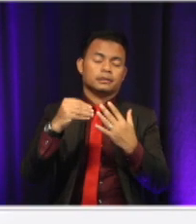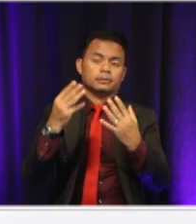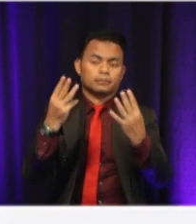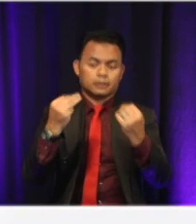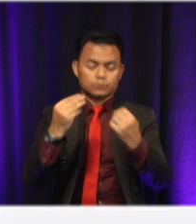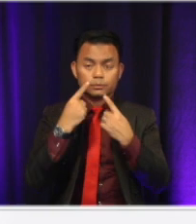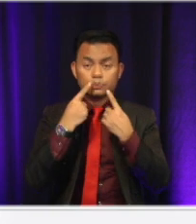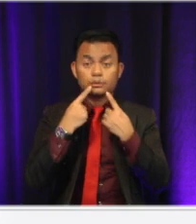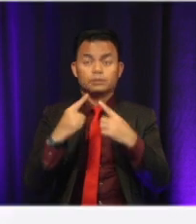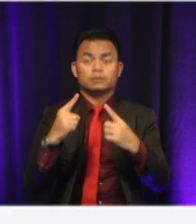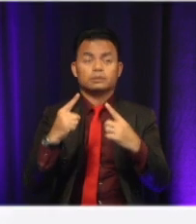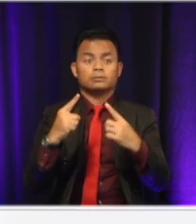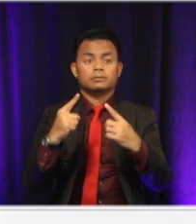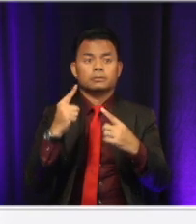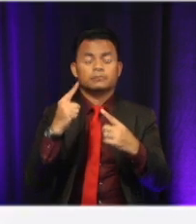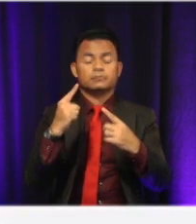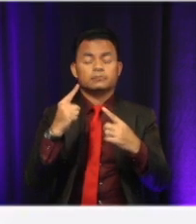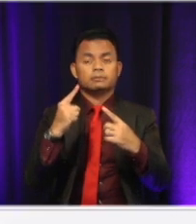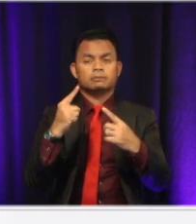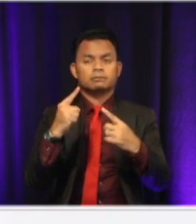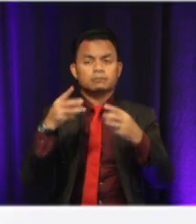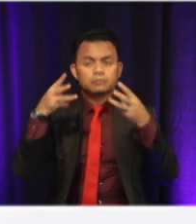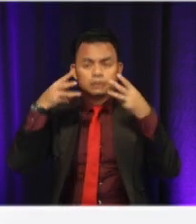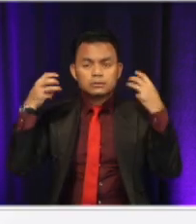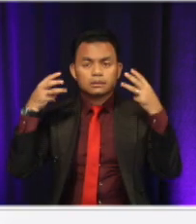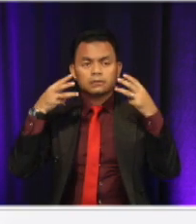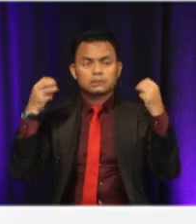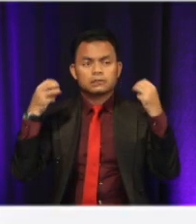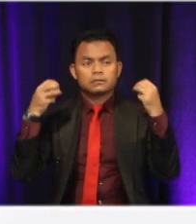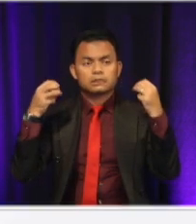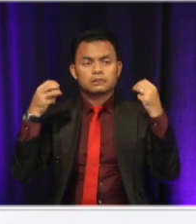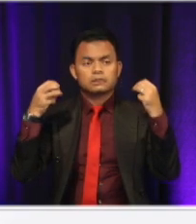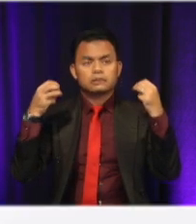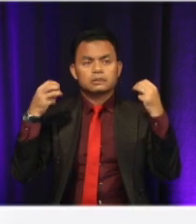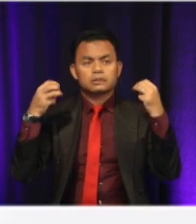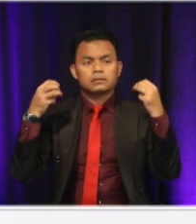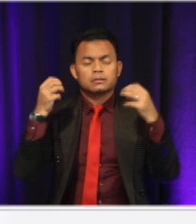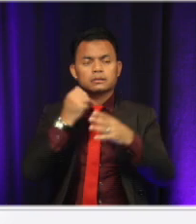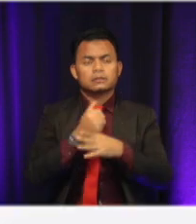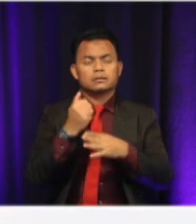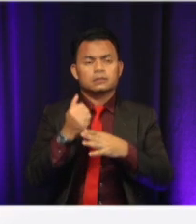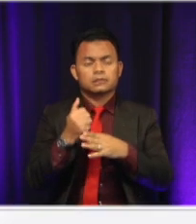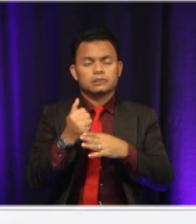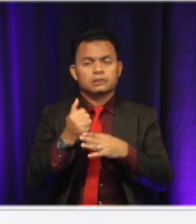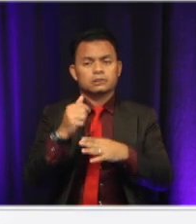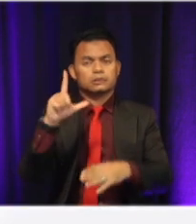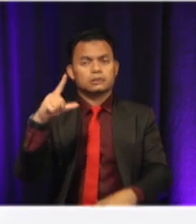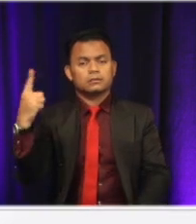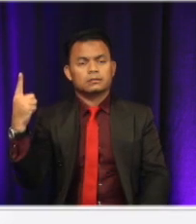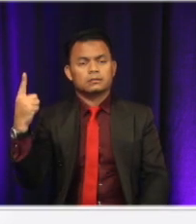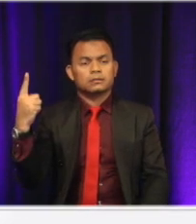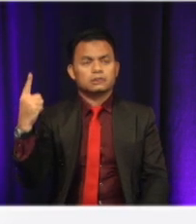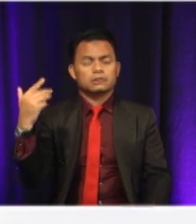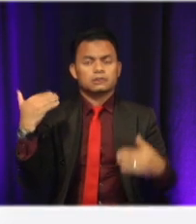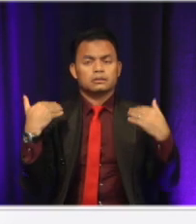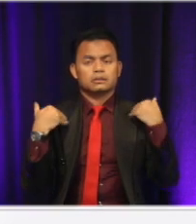half term and tiger or answer daffodils and if. Any of these